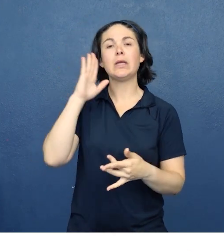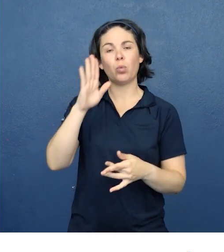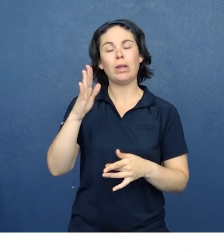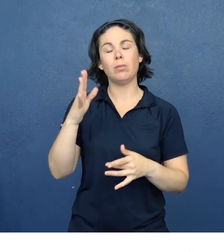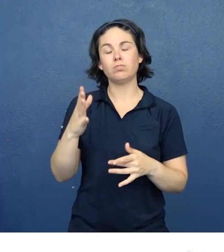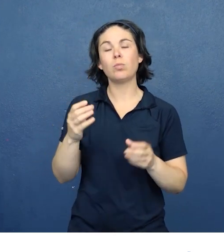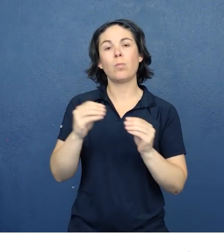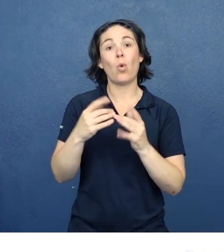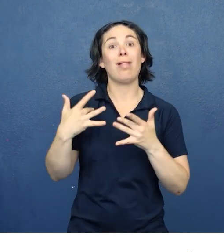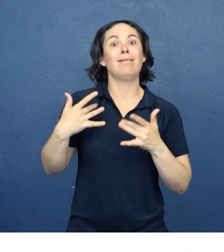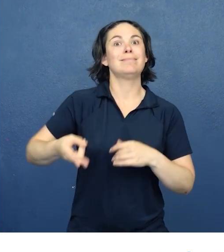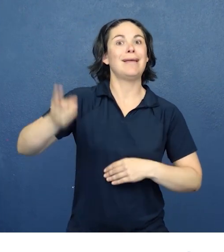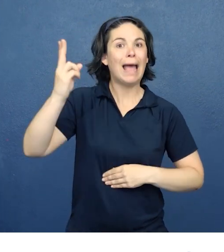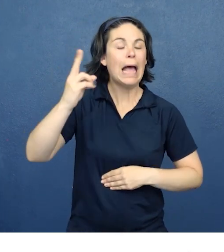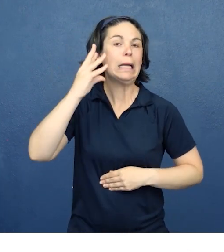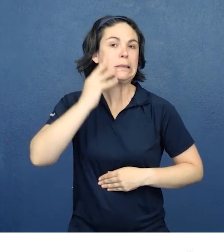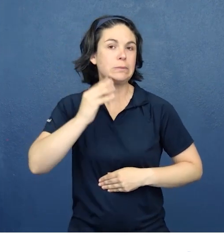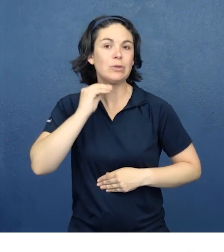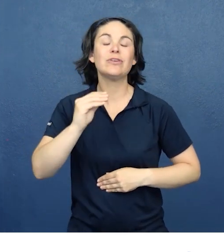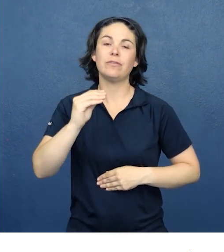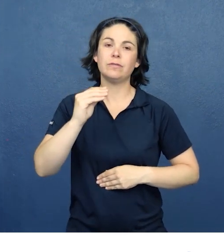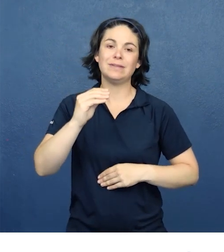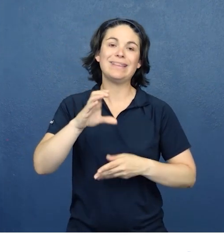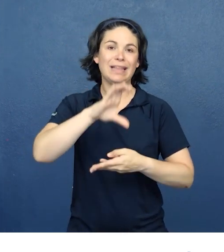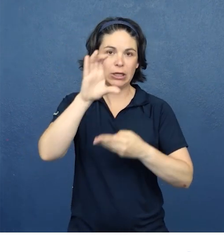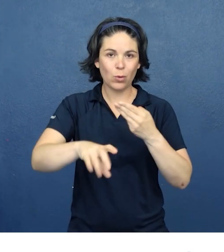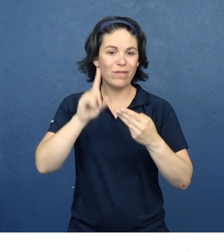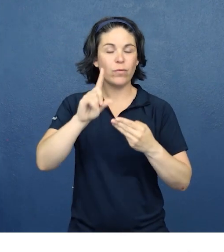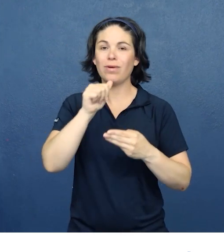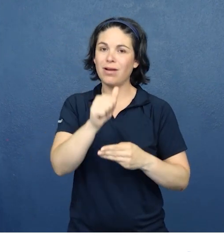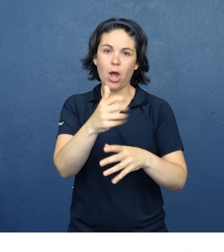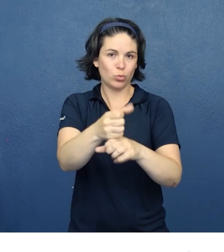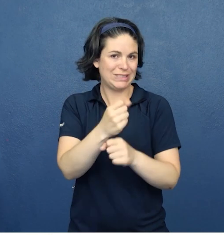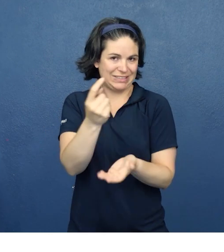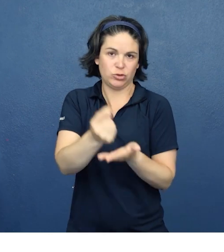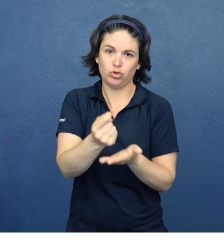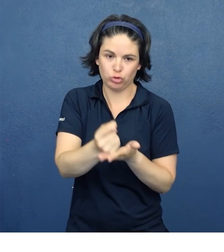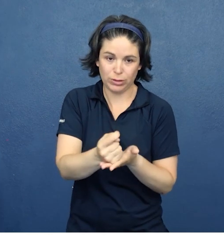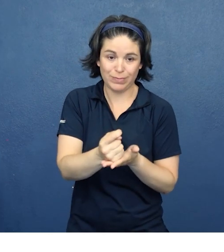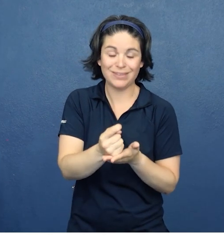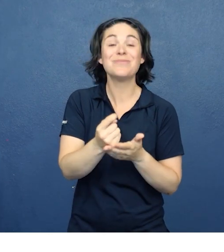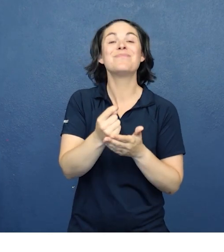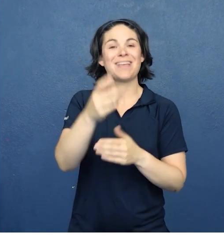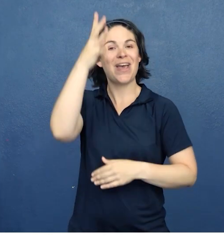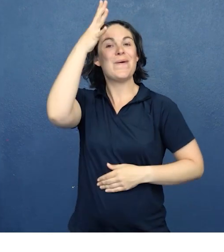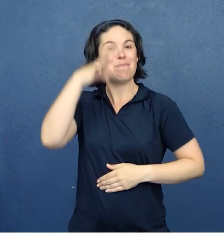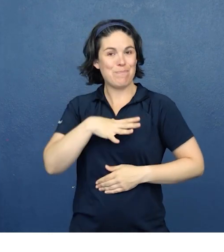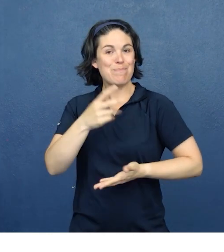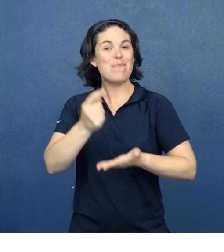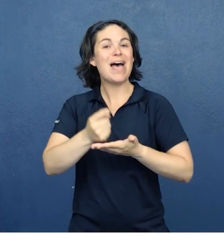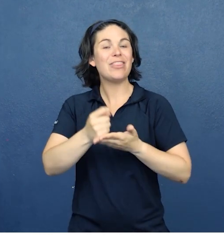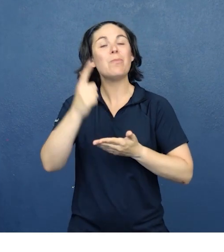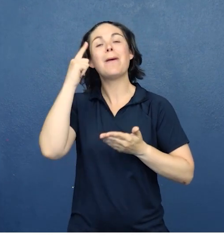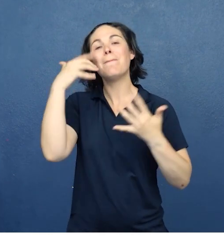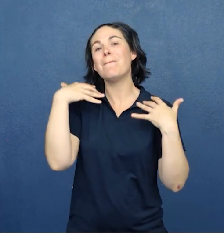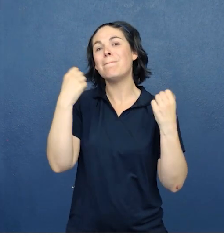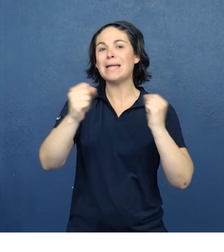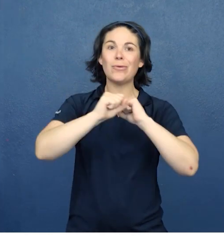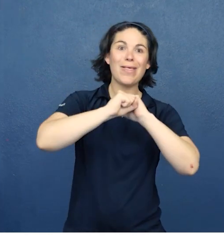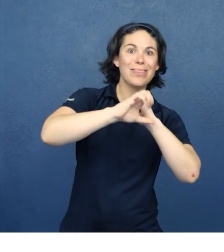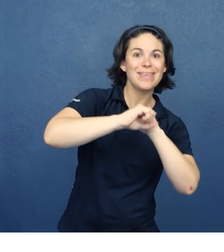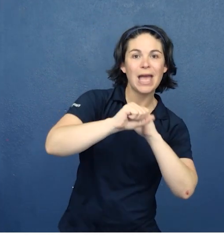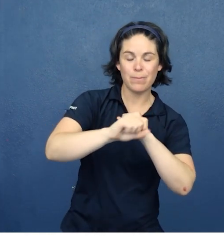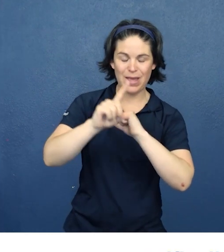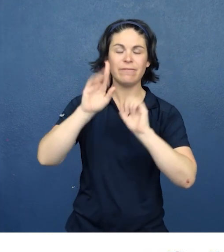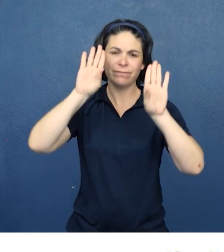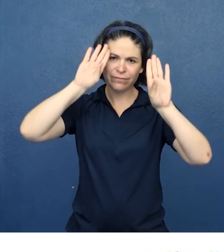to experience the consequences of untreated behavioral health challenges. Man Therapy is a mental health engagement